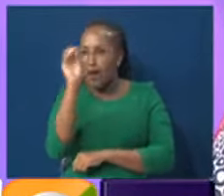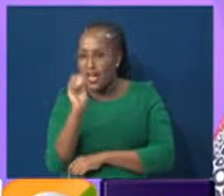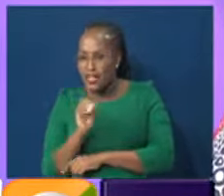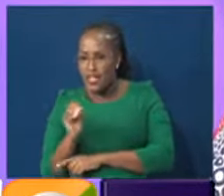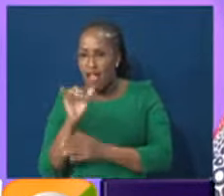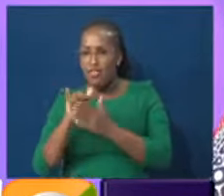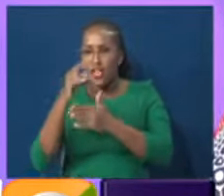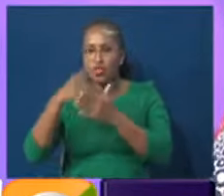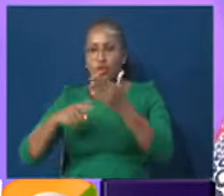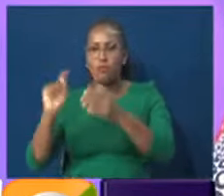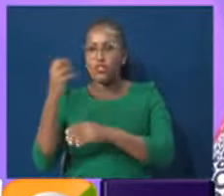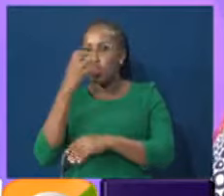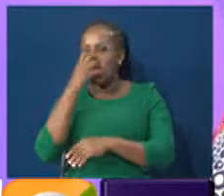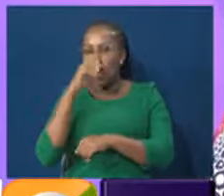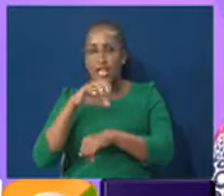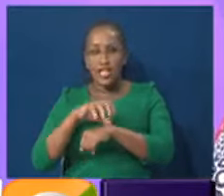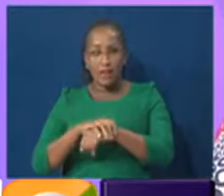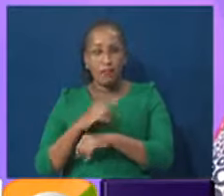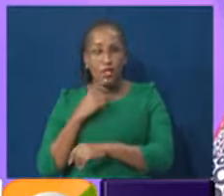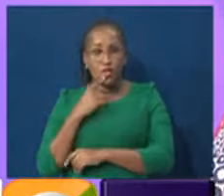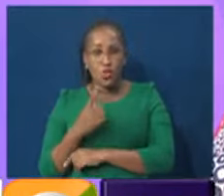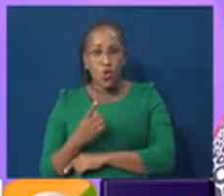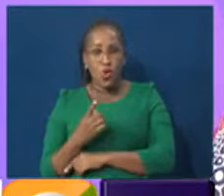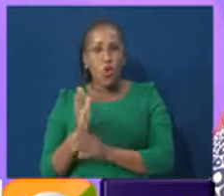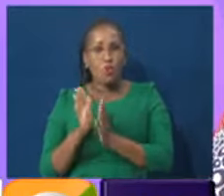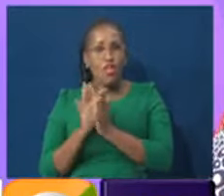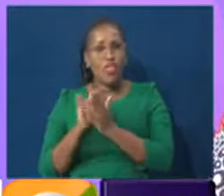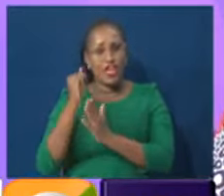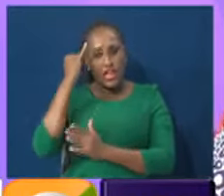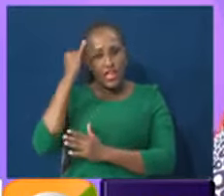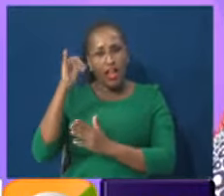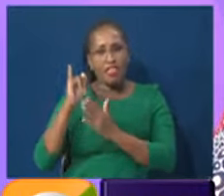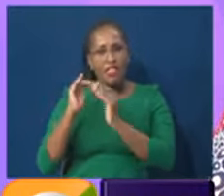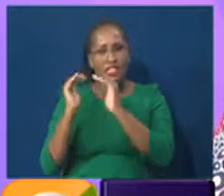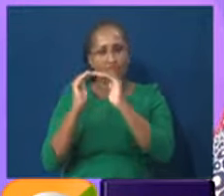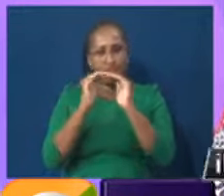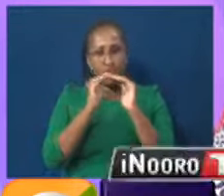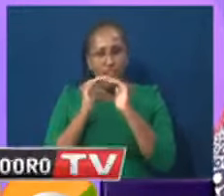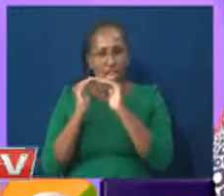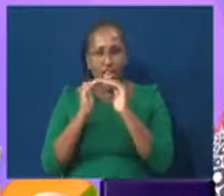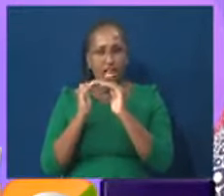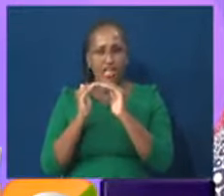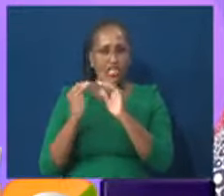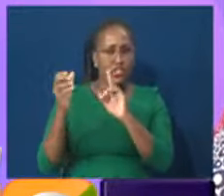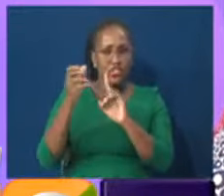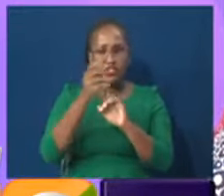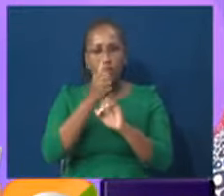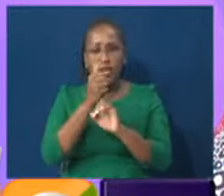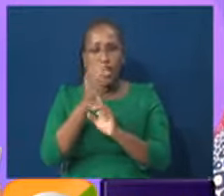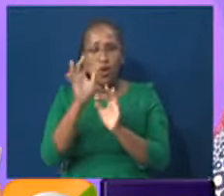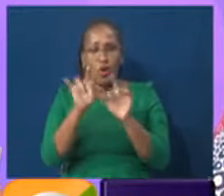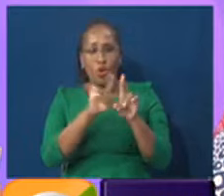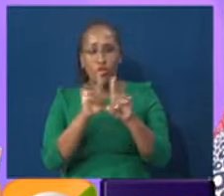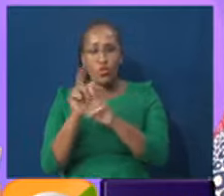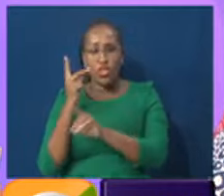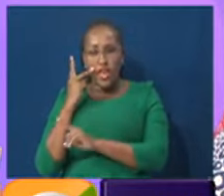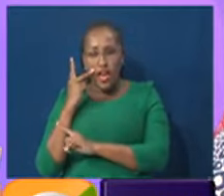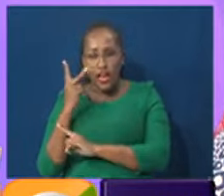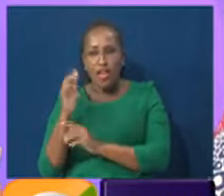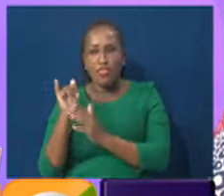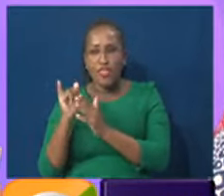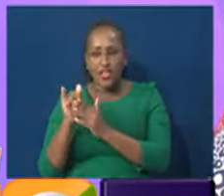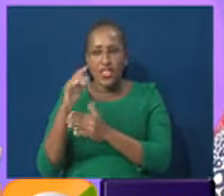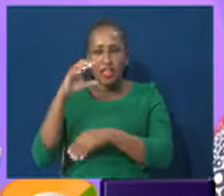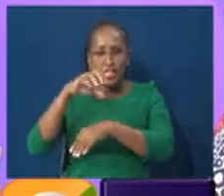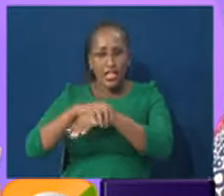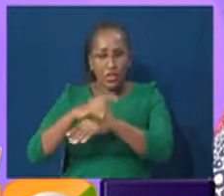got. Okay. So in essence, it's an average score. And if you perhaps looked at the poll